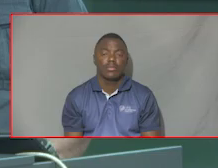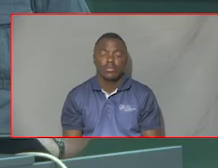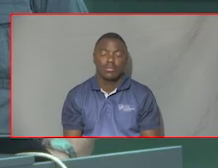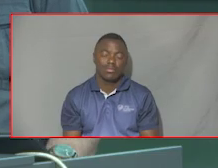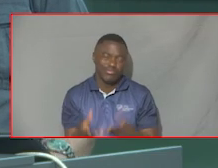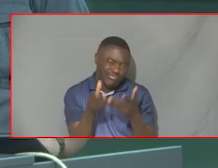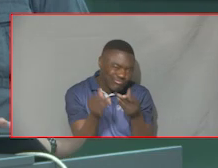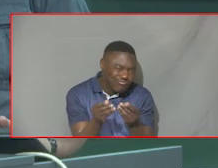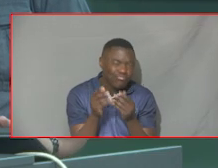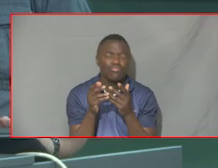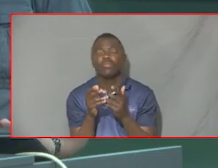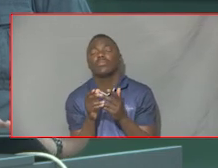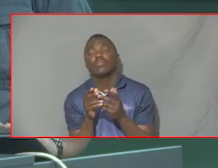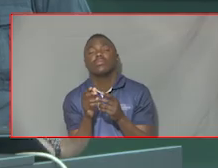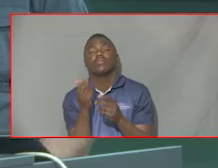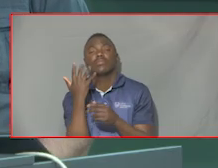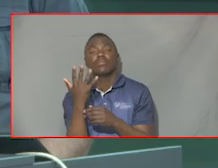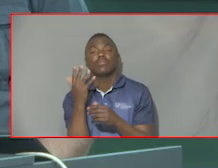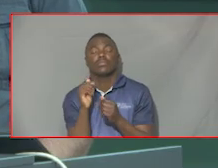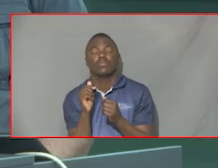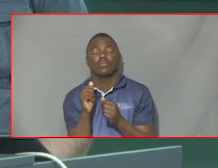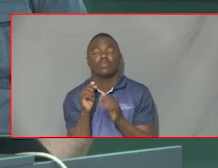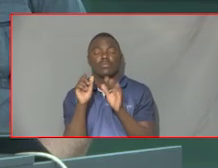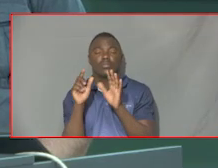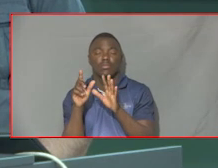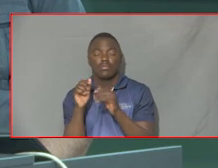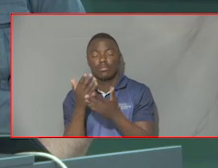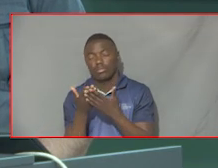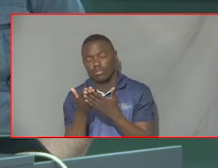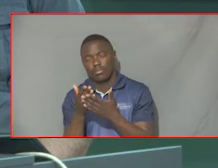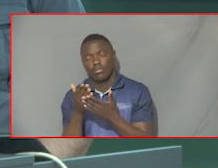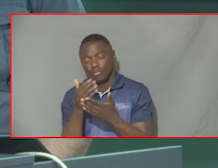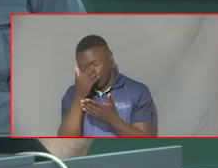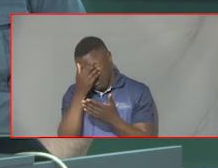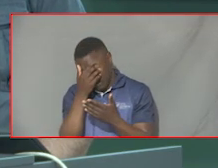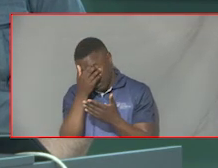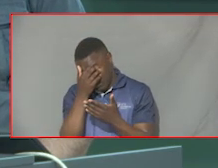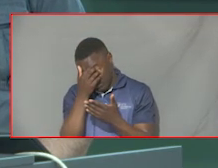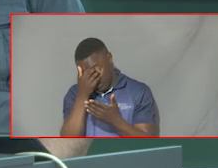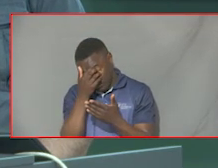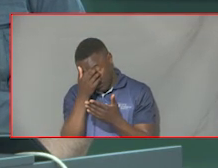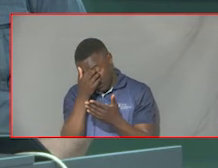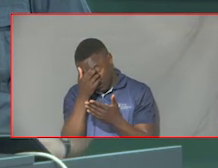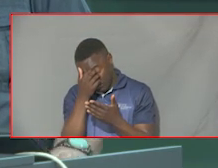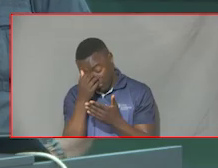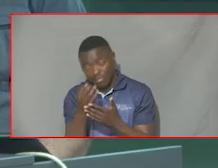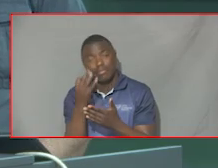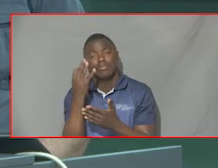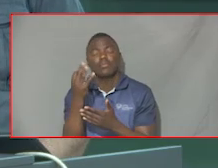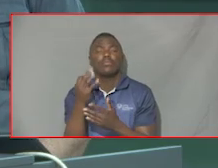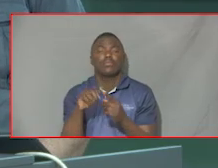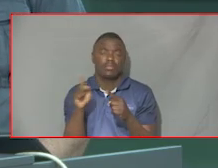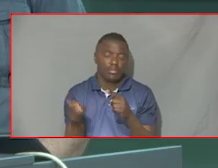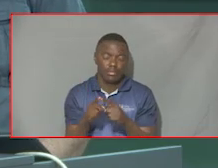tangent, you can apply 3 theorems. If you see cyclic quad, you can apply 2 to 3 theorems, depending on how they ask